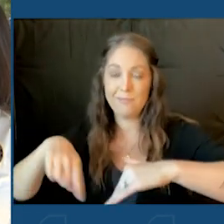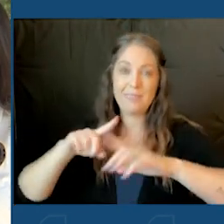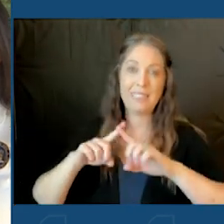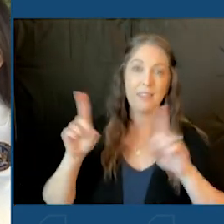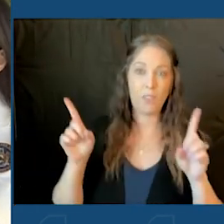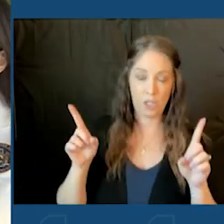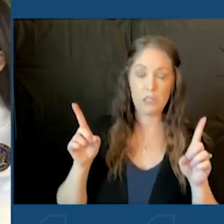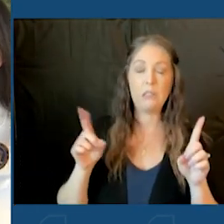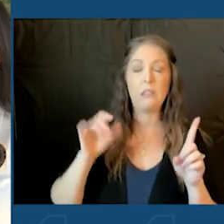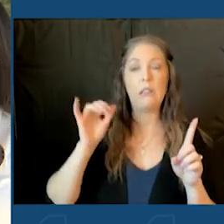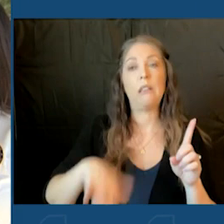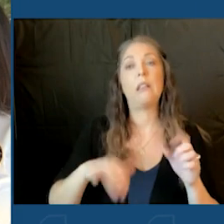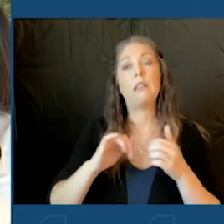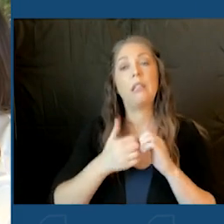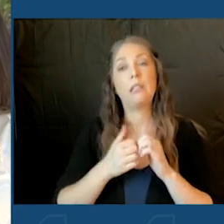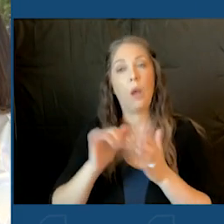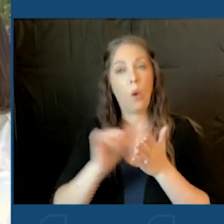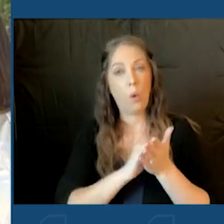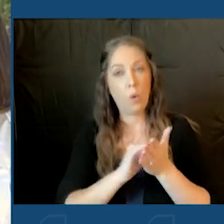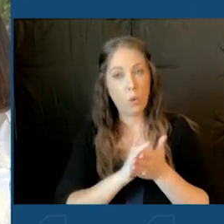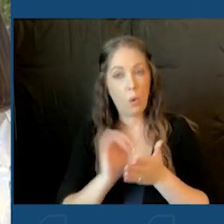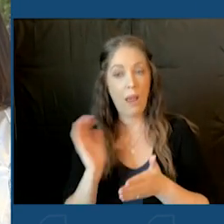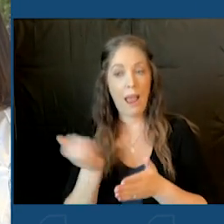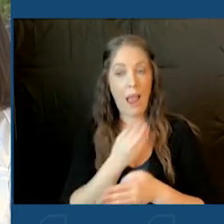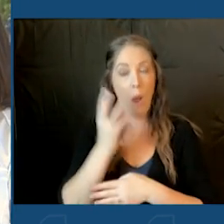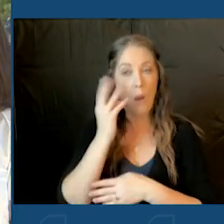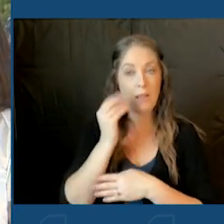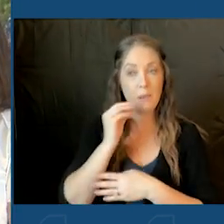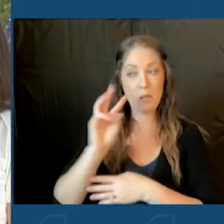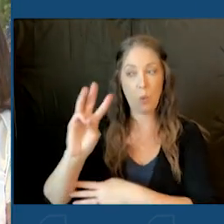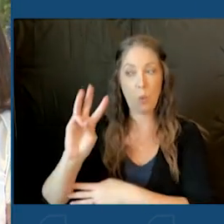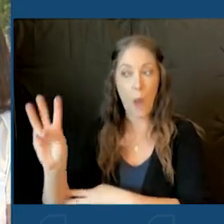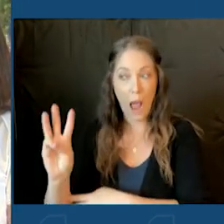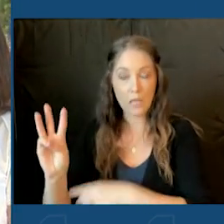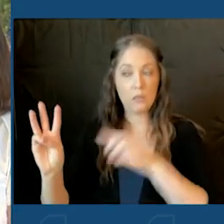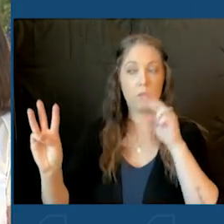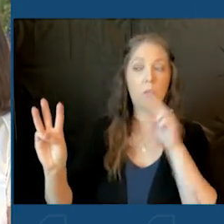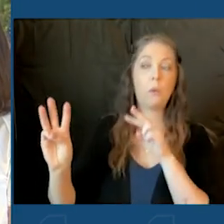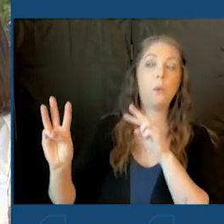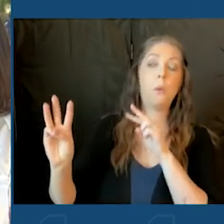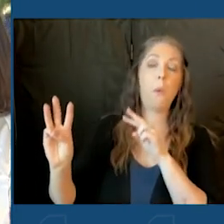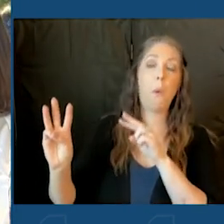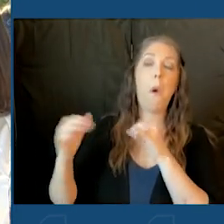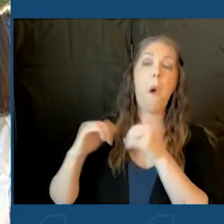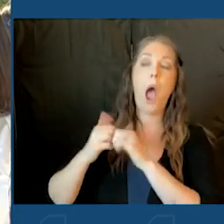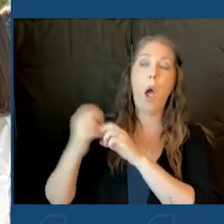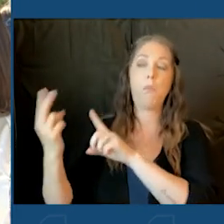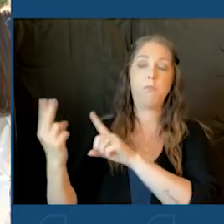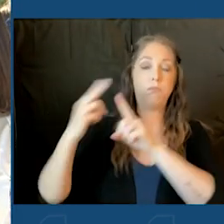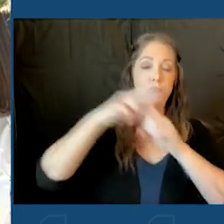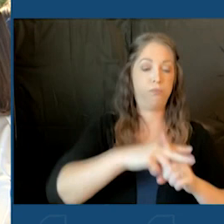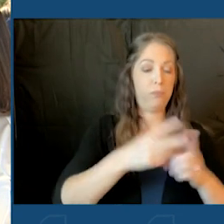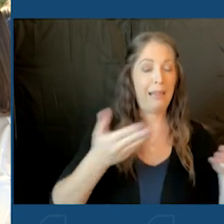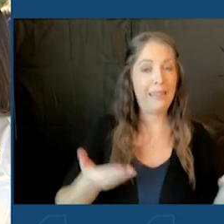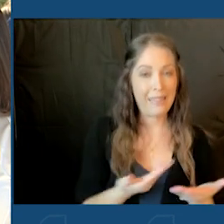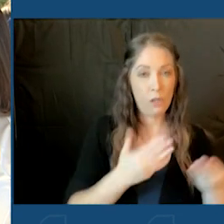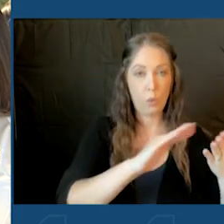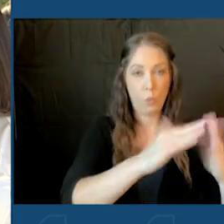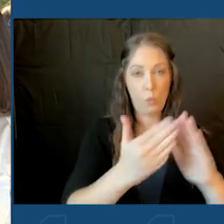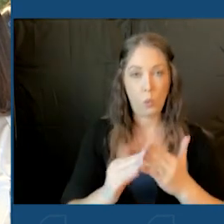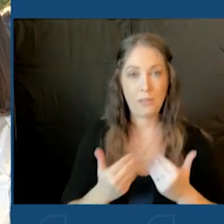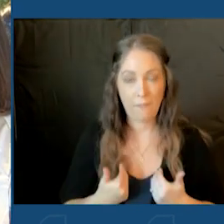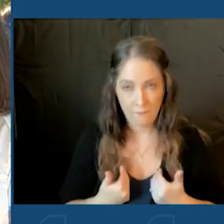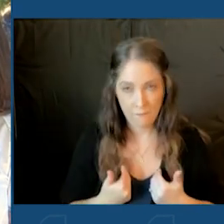has come to view our experience out west and how to handle fires out west and how to apply it here where you have actual communities.